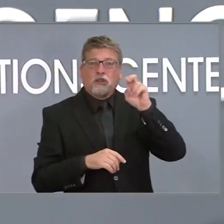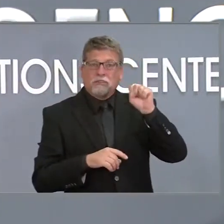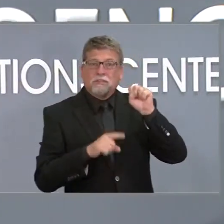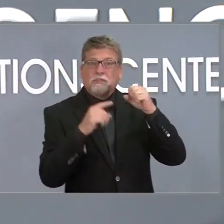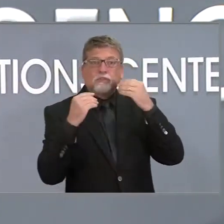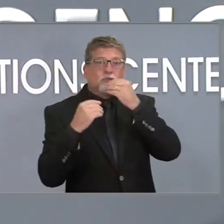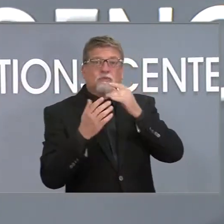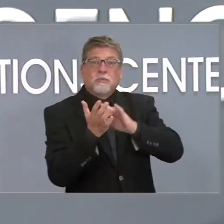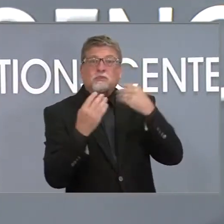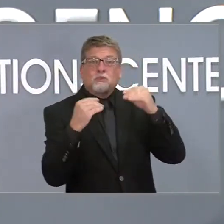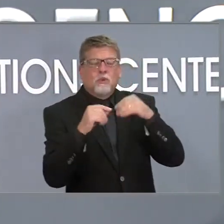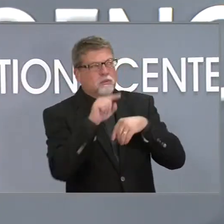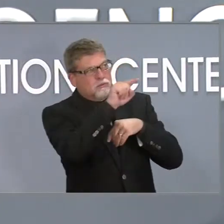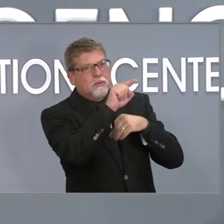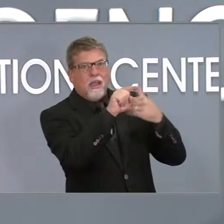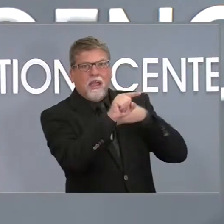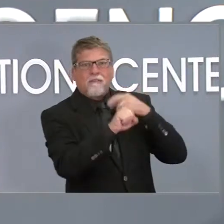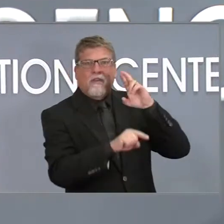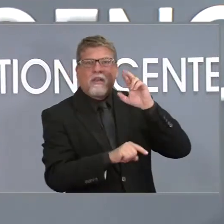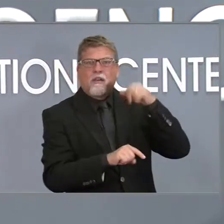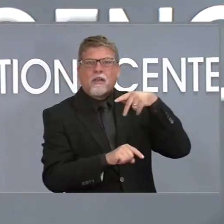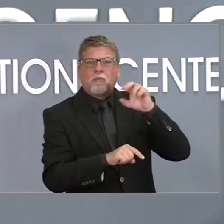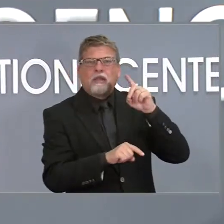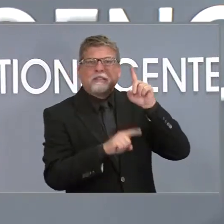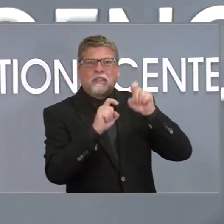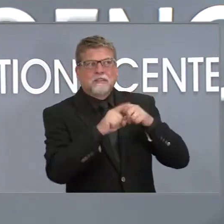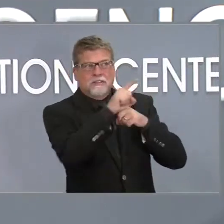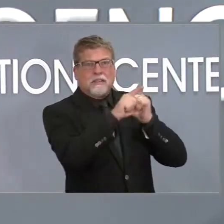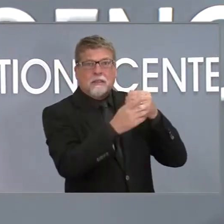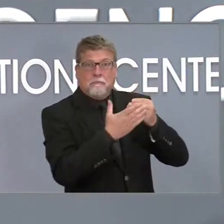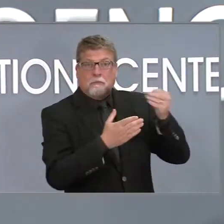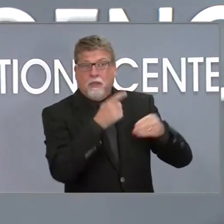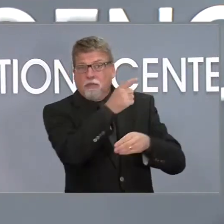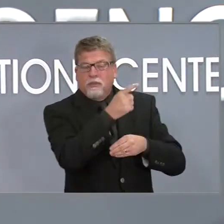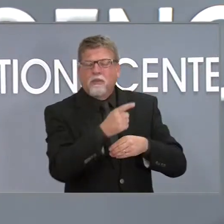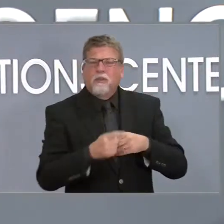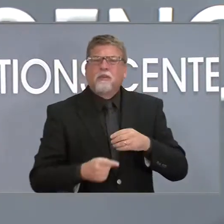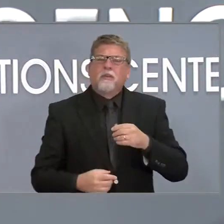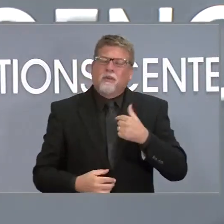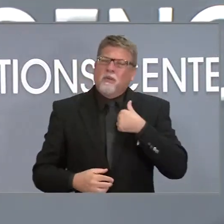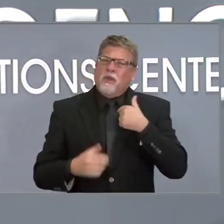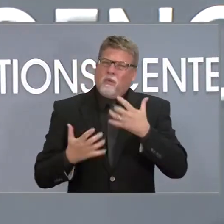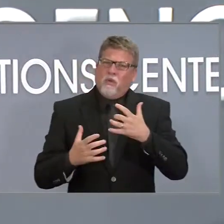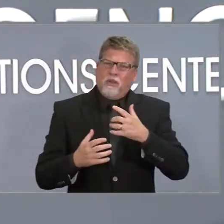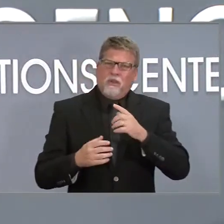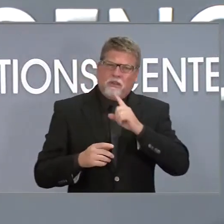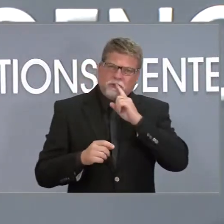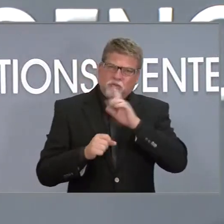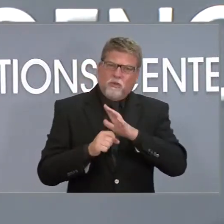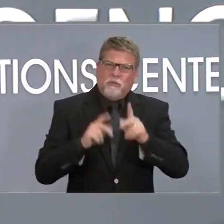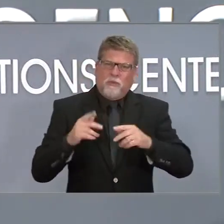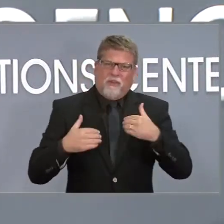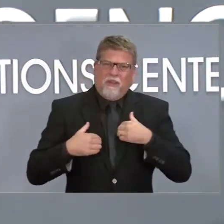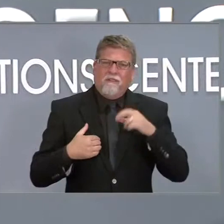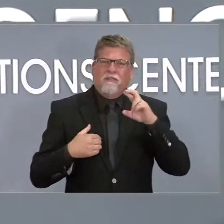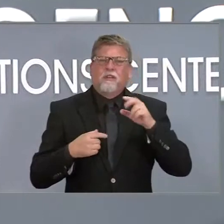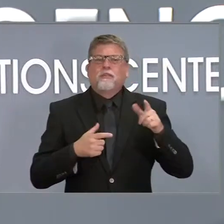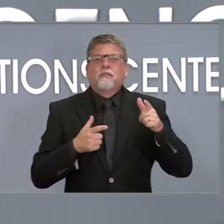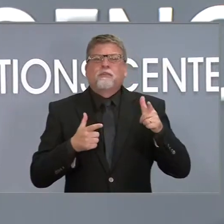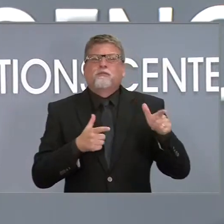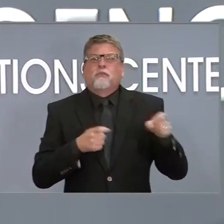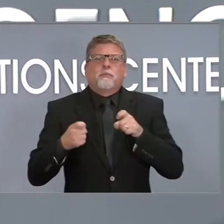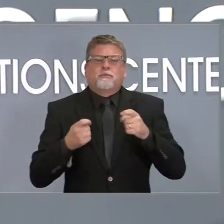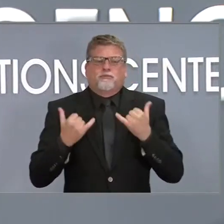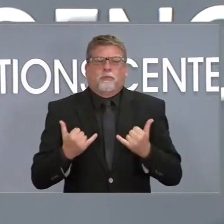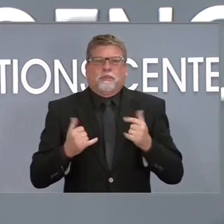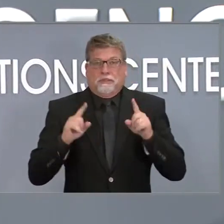buy rapid tests off the shelf now. So we want to make sure folks have rapid tests at their